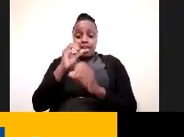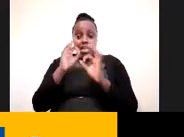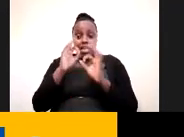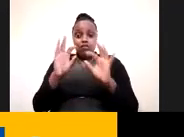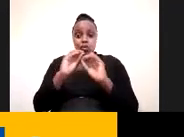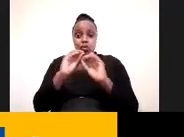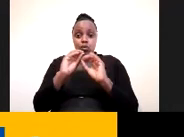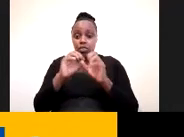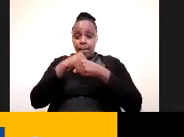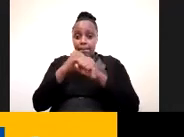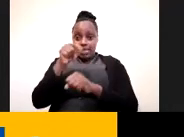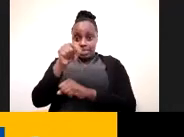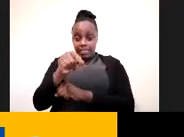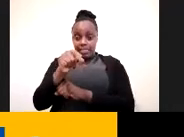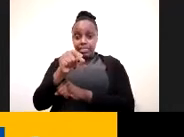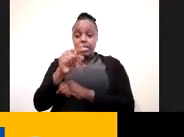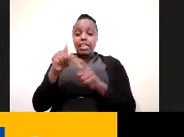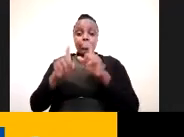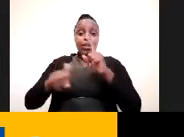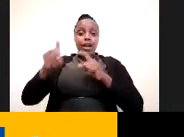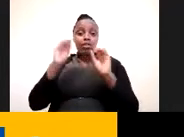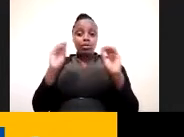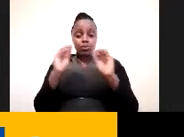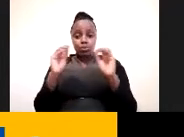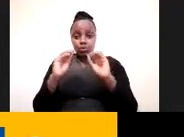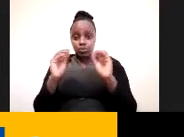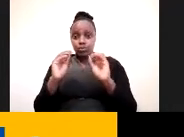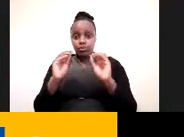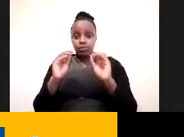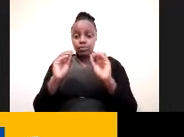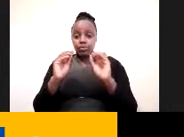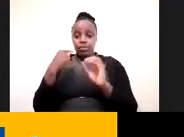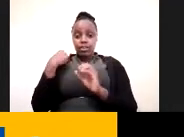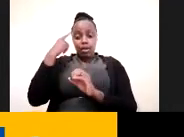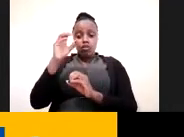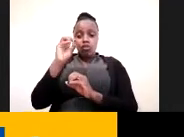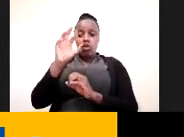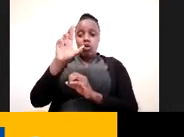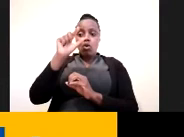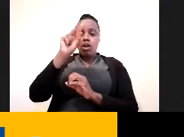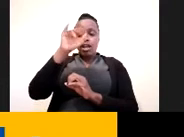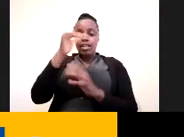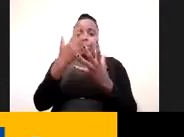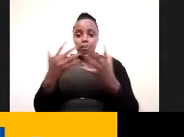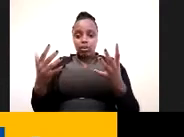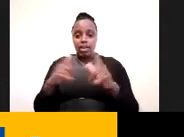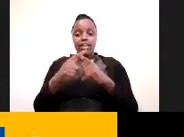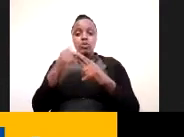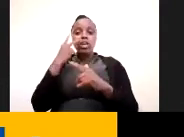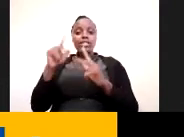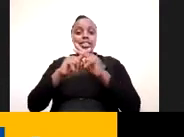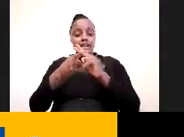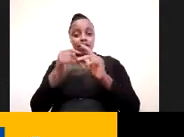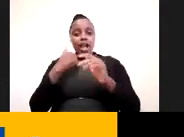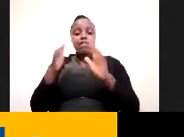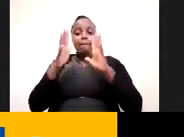of the demand, so without an increase of the demand of organic products, and as you could see at the very beginning, there are huge